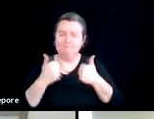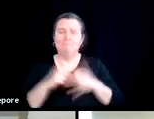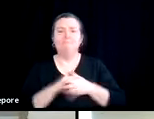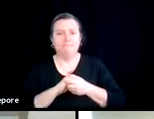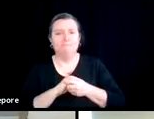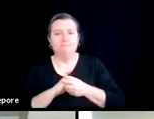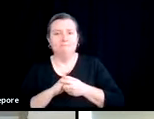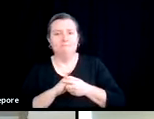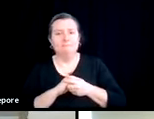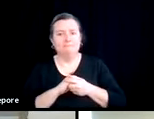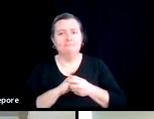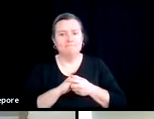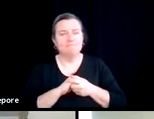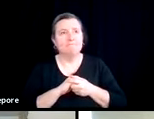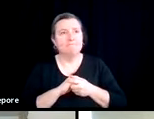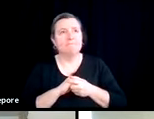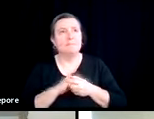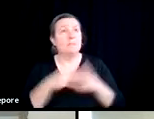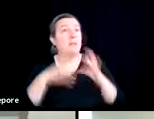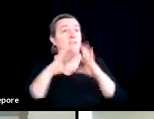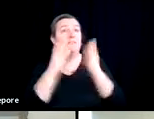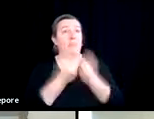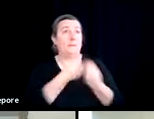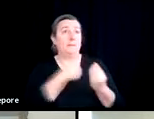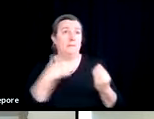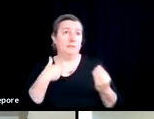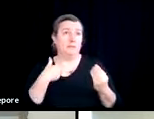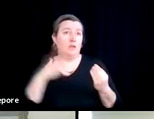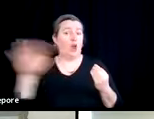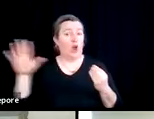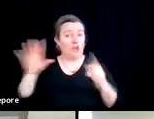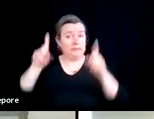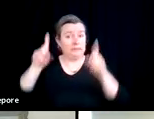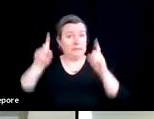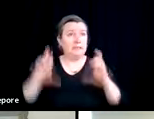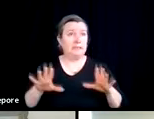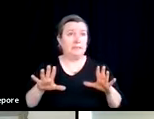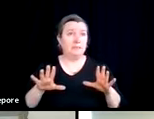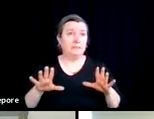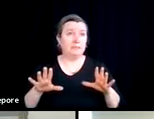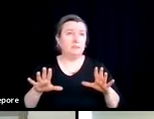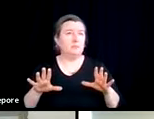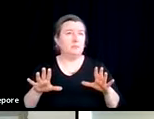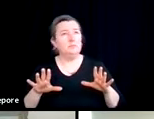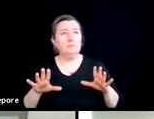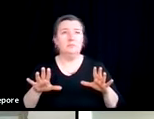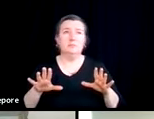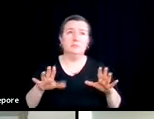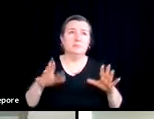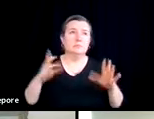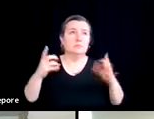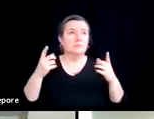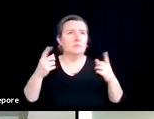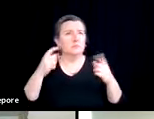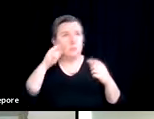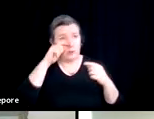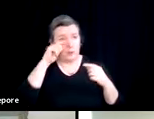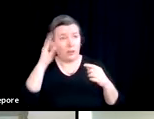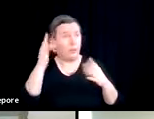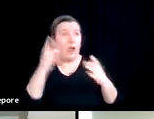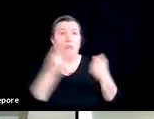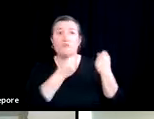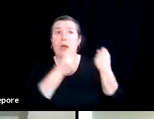The family member's test took place literally, which is why some of you were en route to the War Memorial, including my